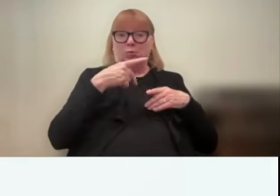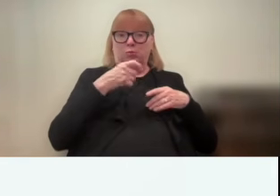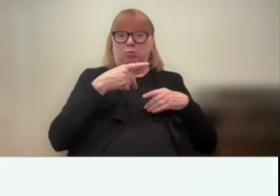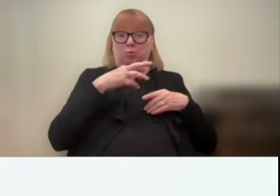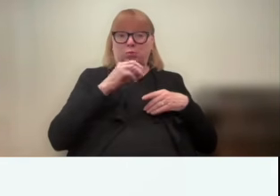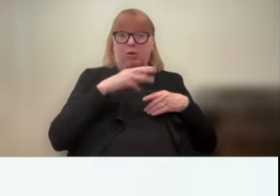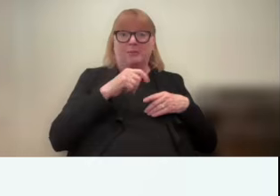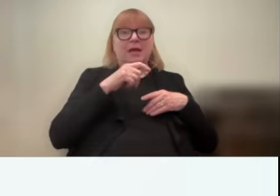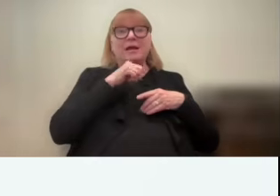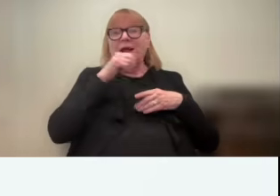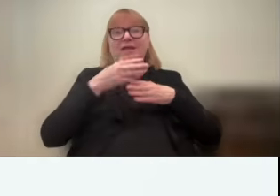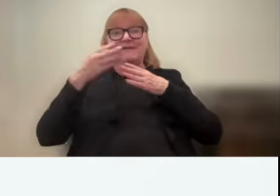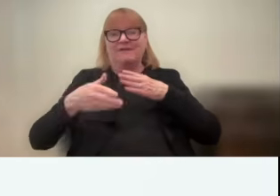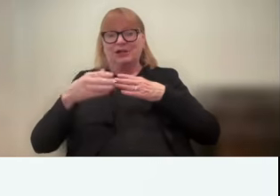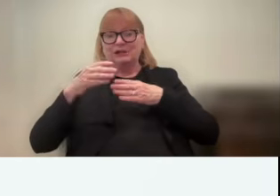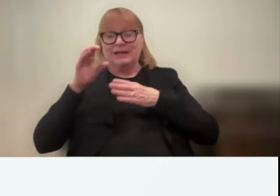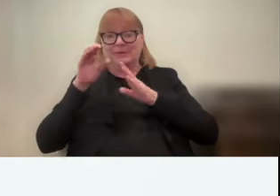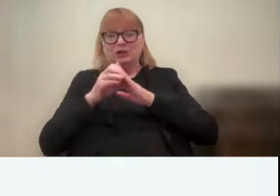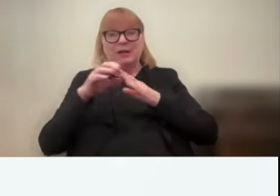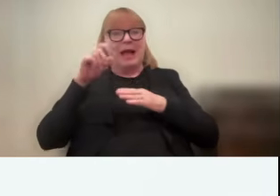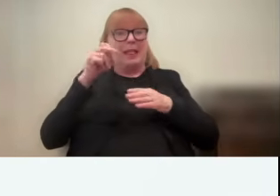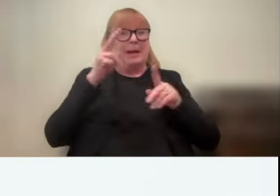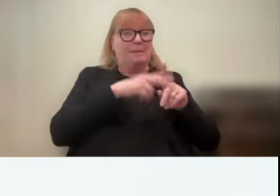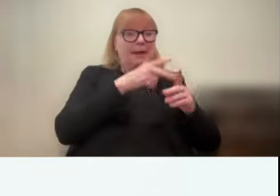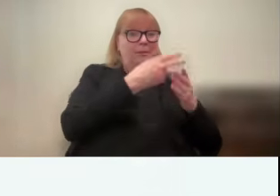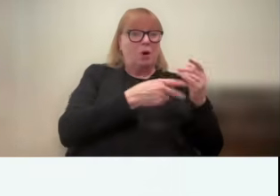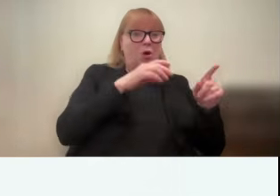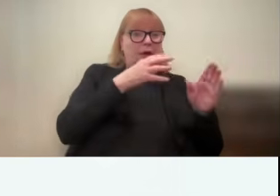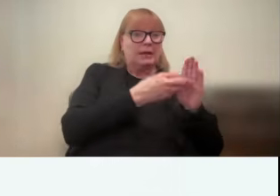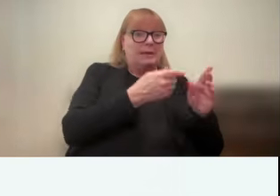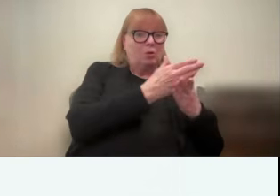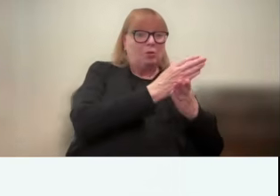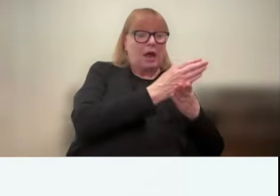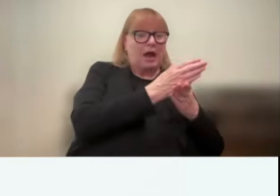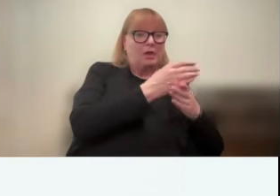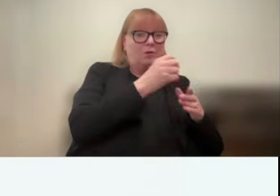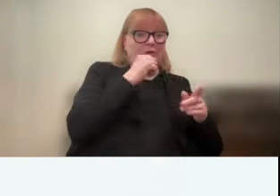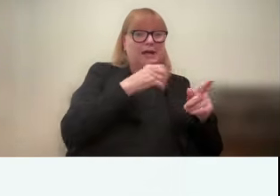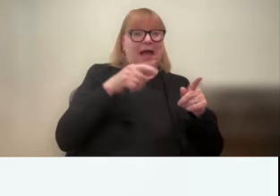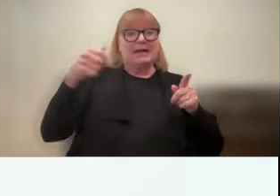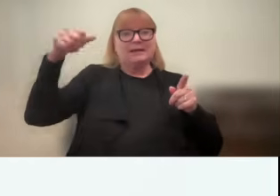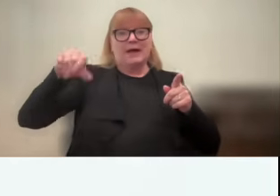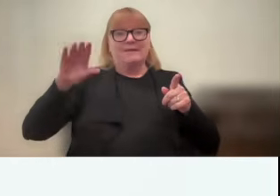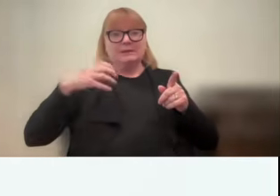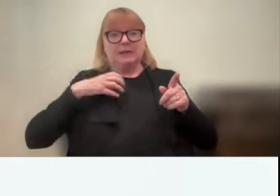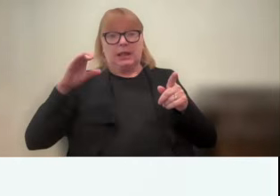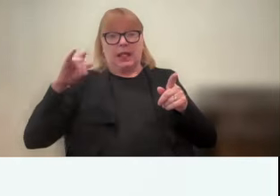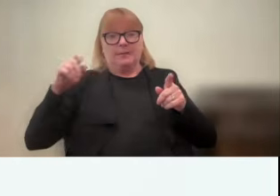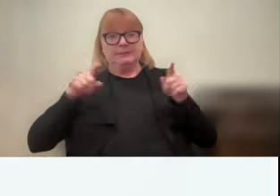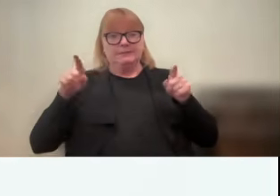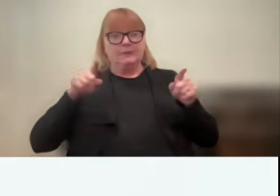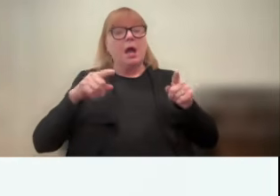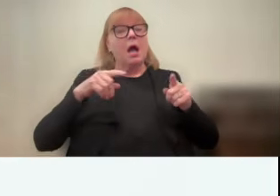the finished image. Allen appealed both the copyright refusal and the subsequent denial of his claims, arguing